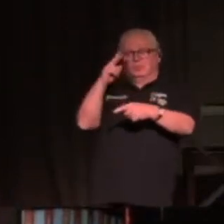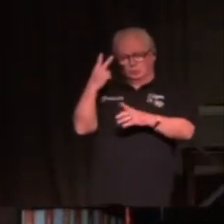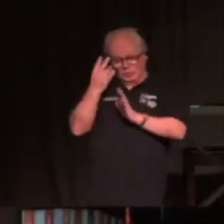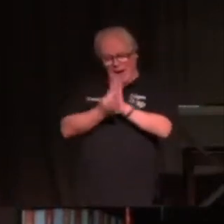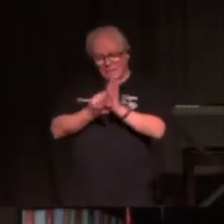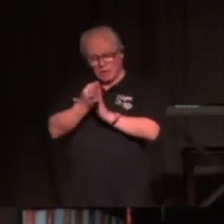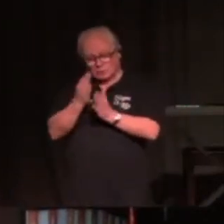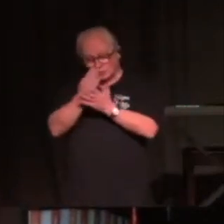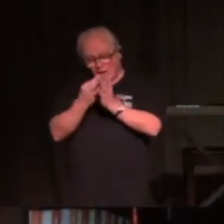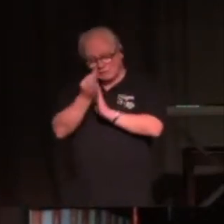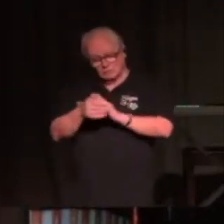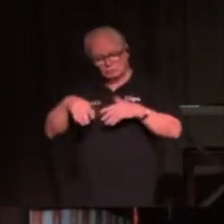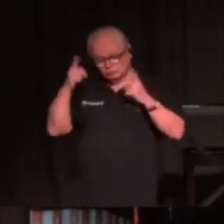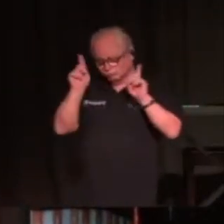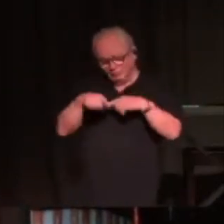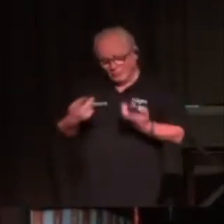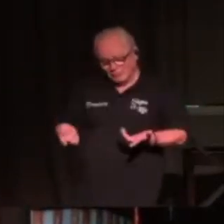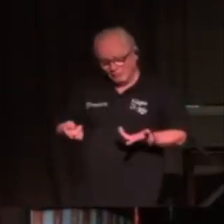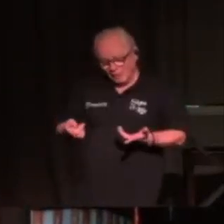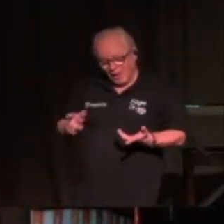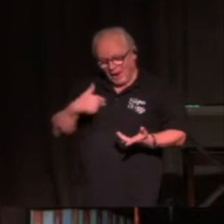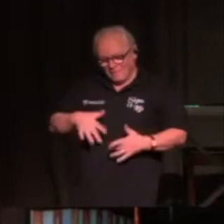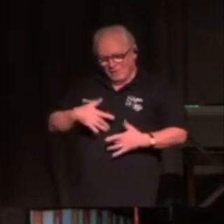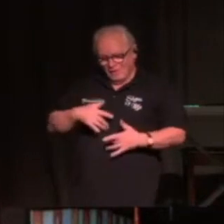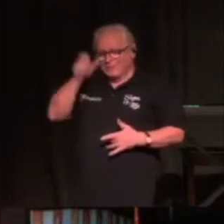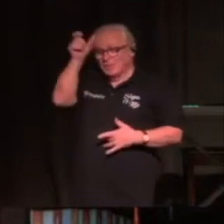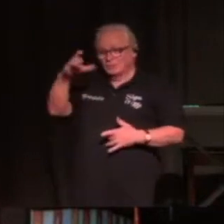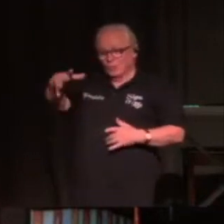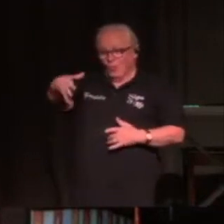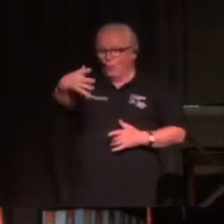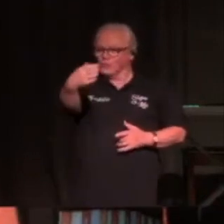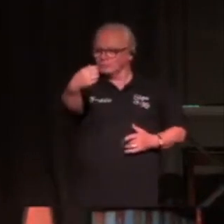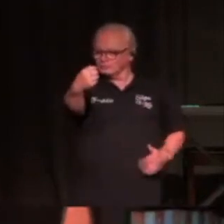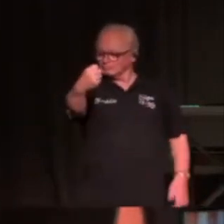possible. Just like somebody holding it.